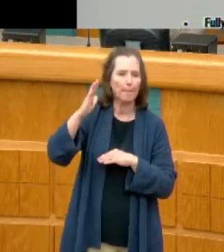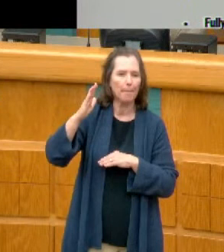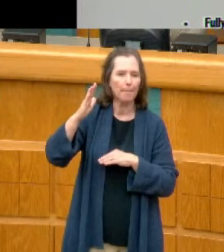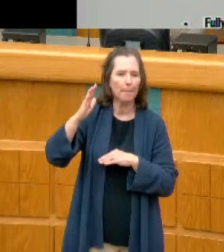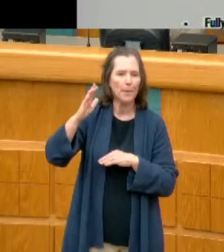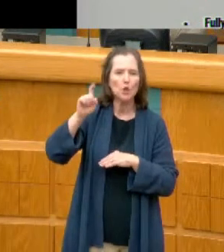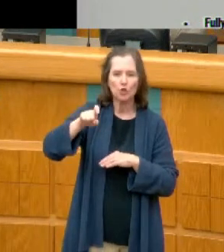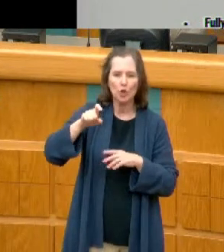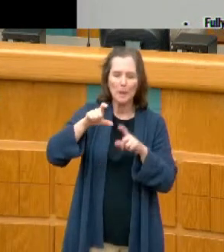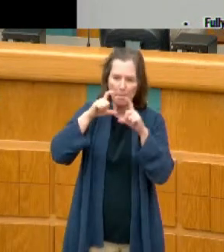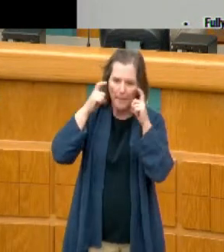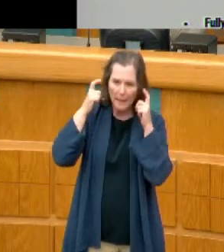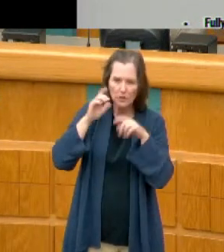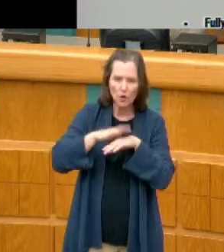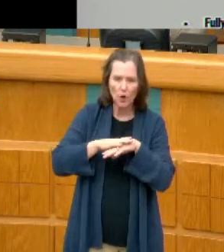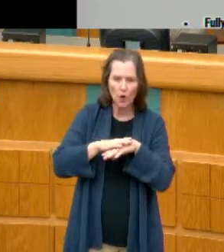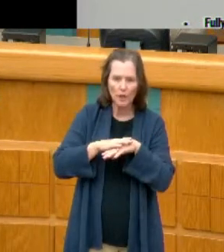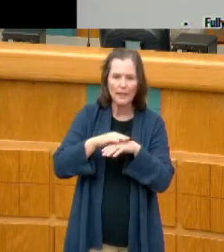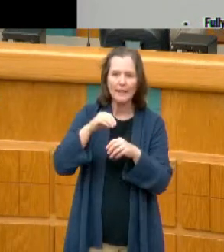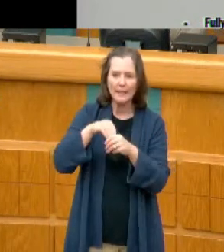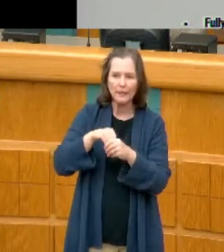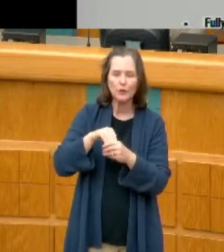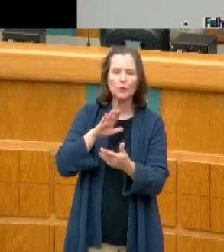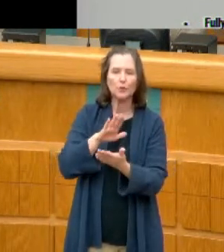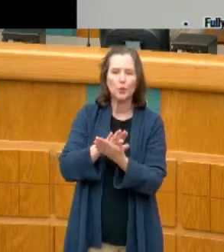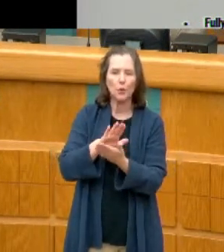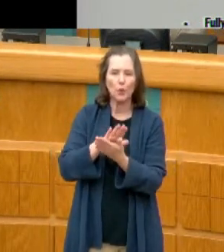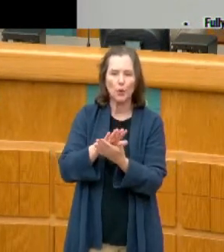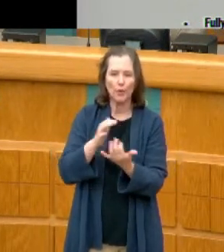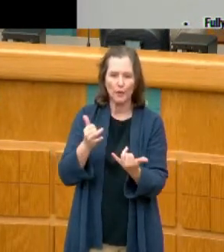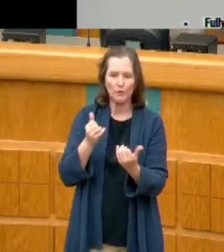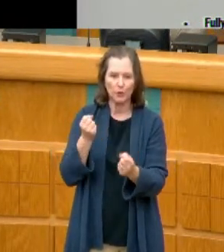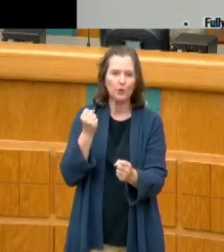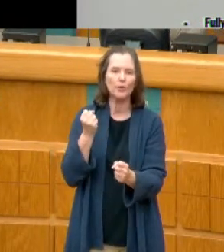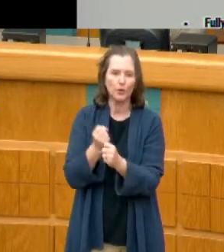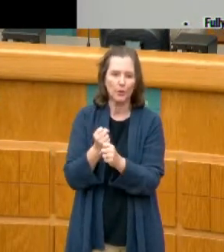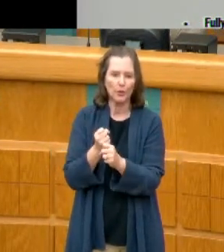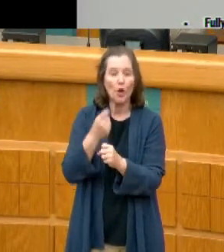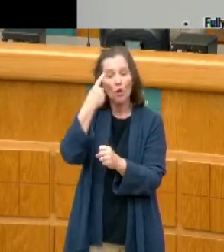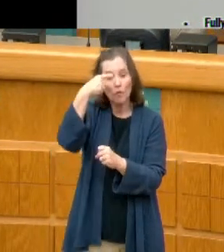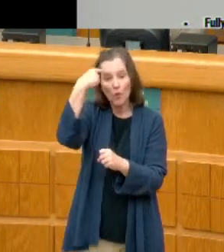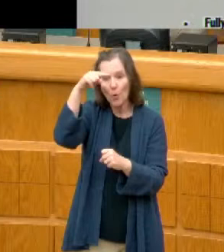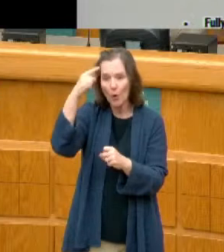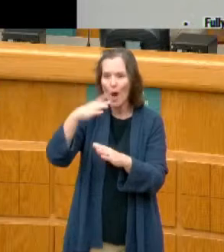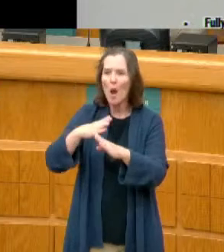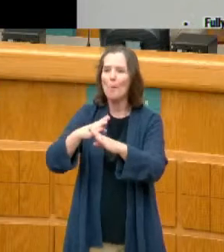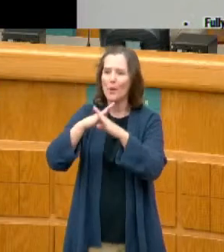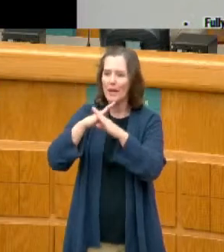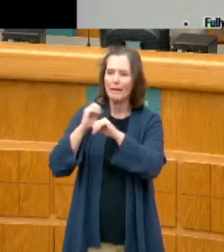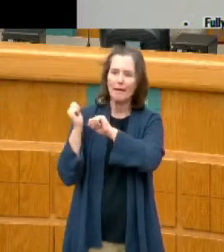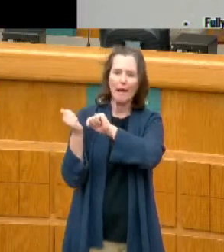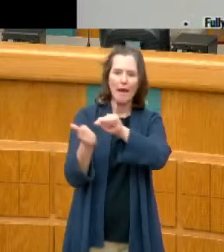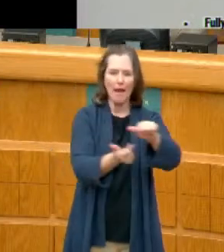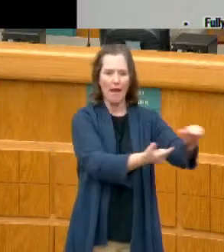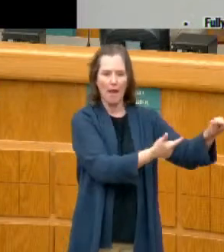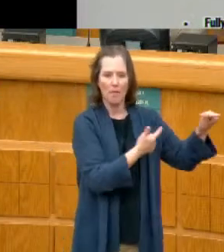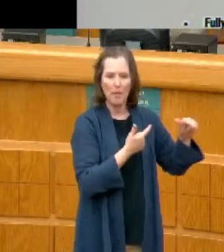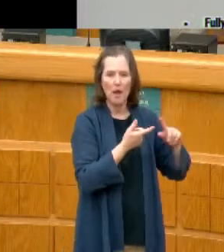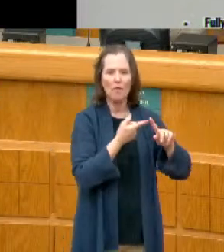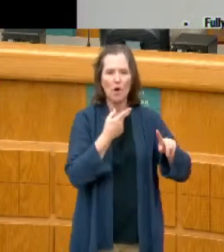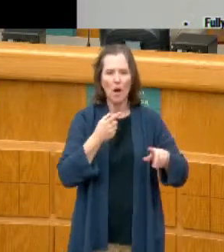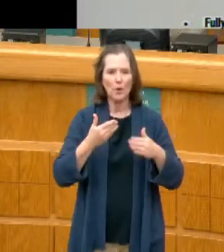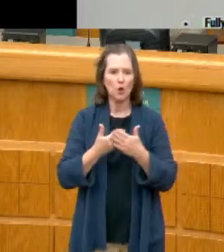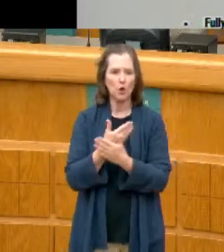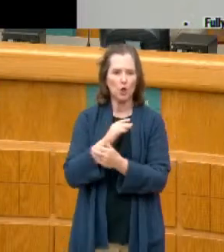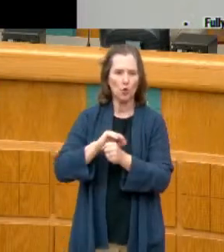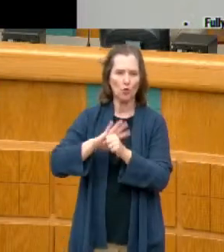a mask when you're in school this fall. Again, this is just to protect everybody from the new Delta variant. In